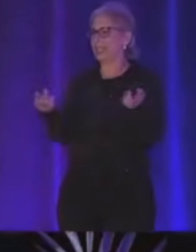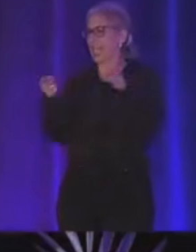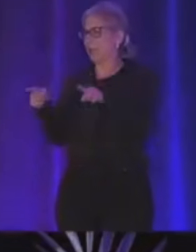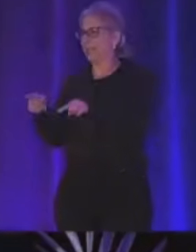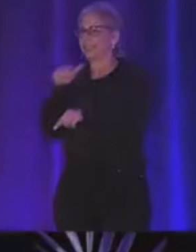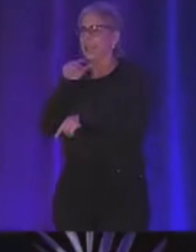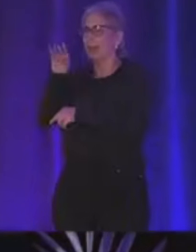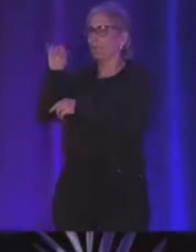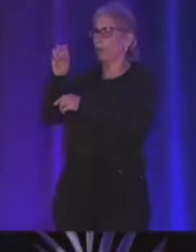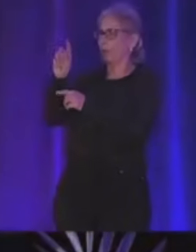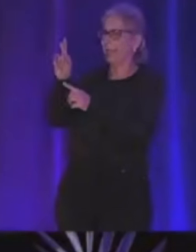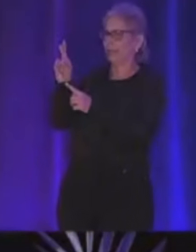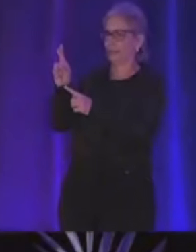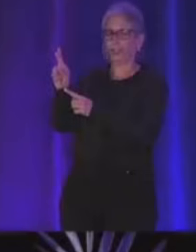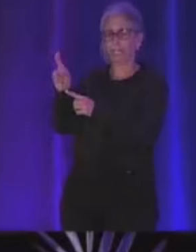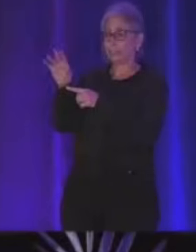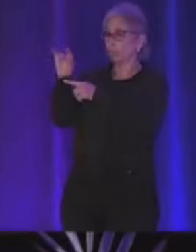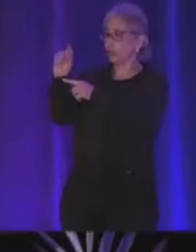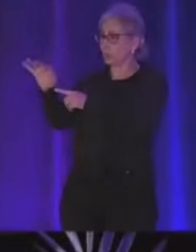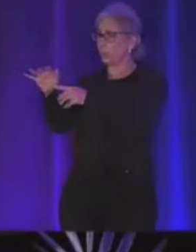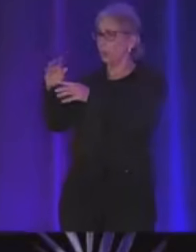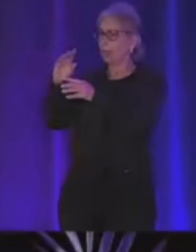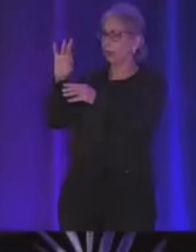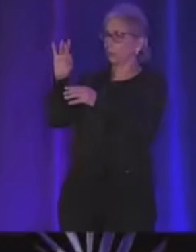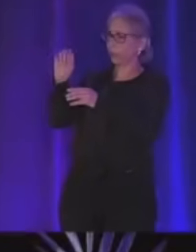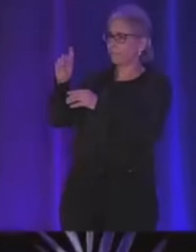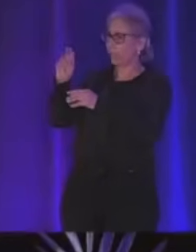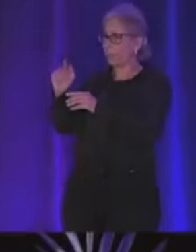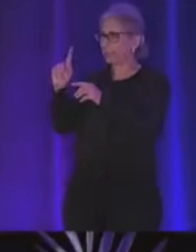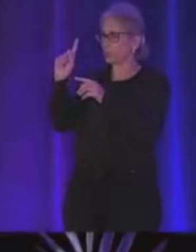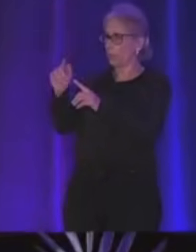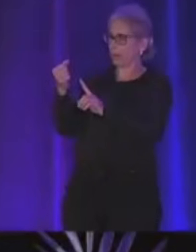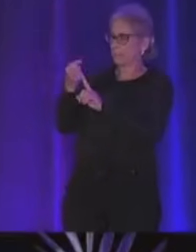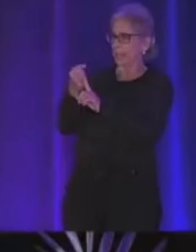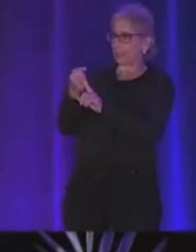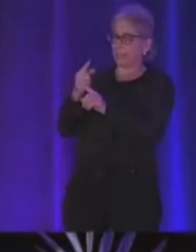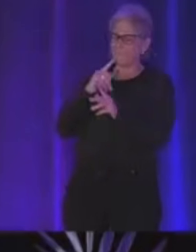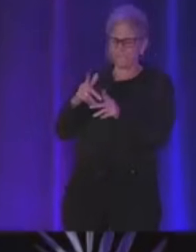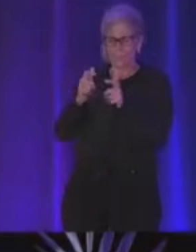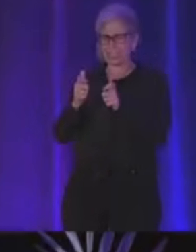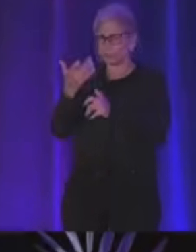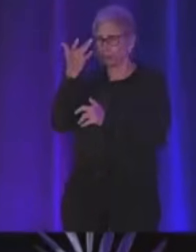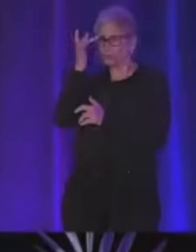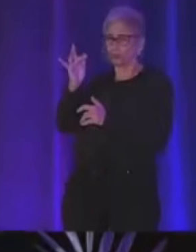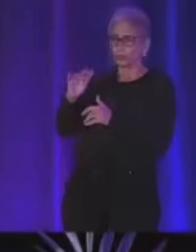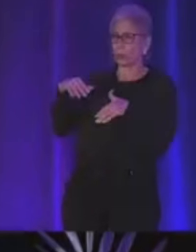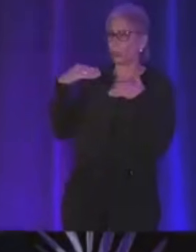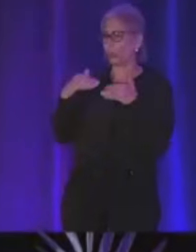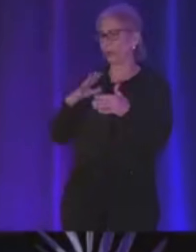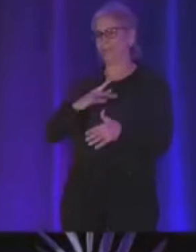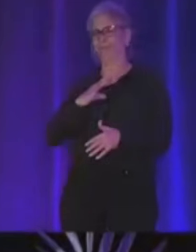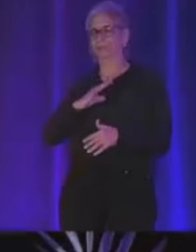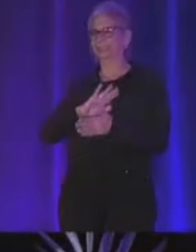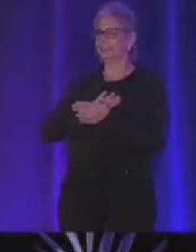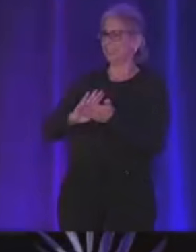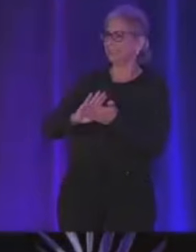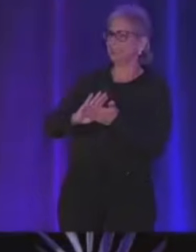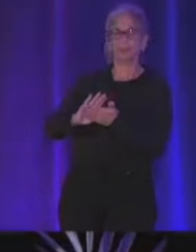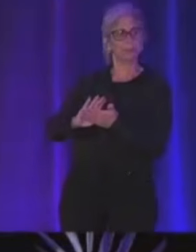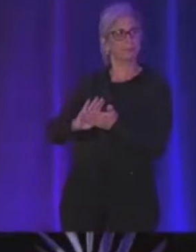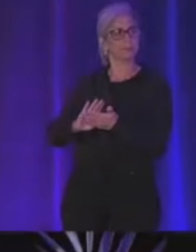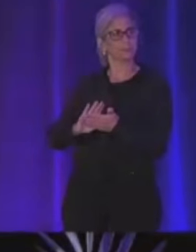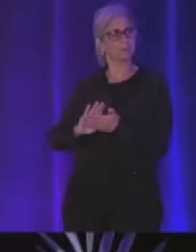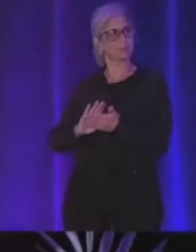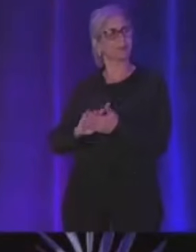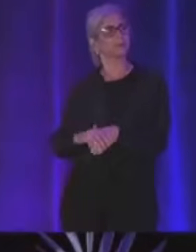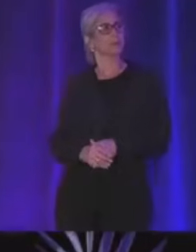A formatter is a tool that reformats all in one pass. It's real fast. It's real clever. It's real nice. Props to the creator of Prettier at